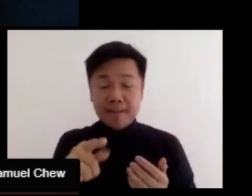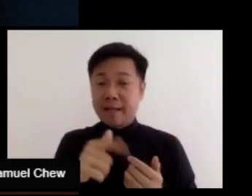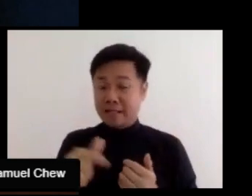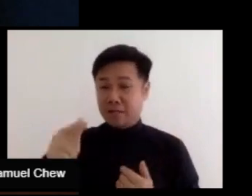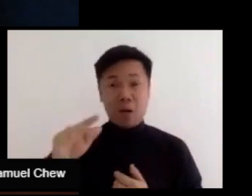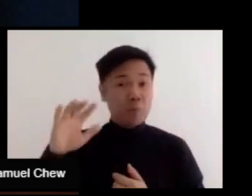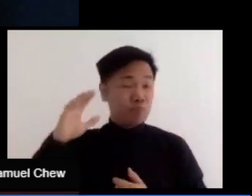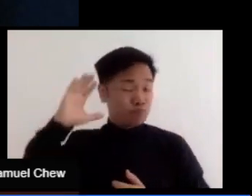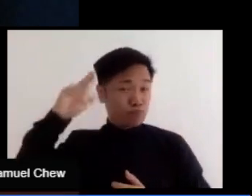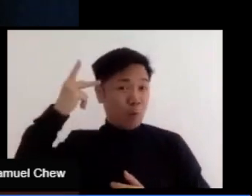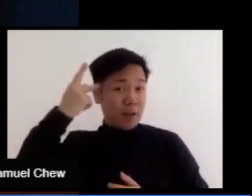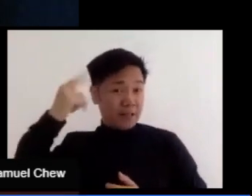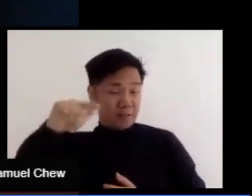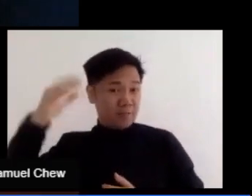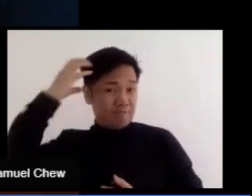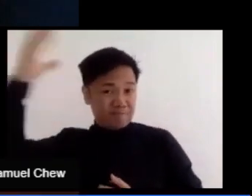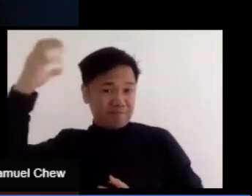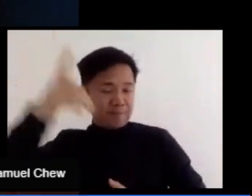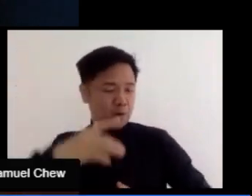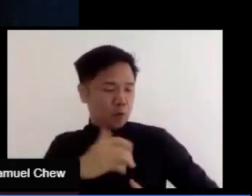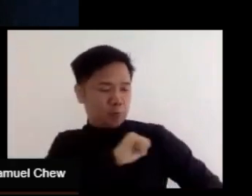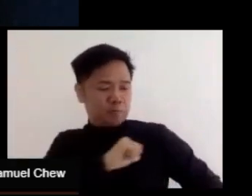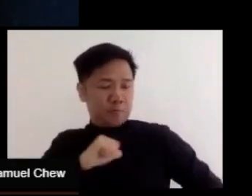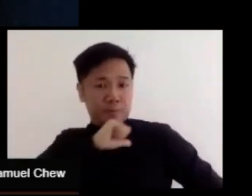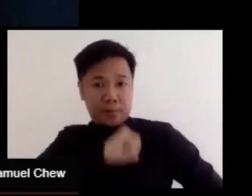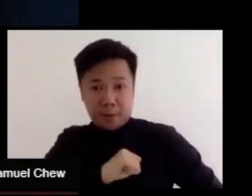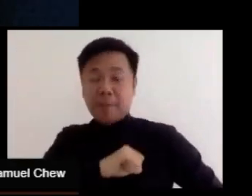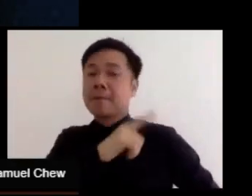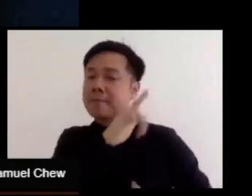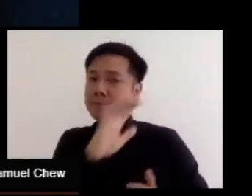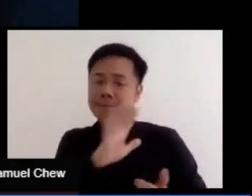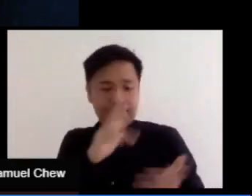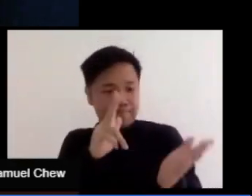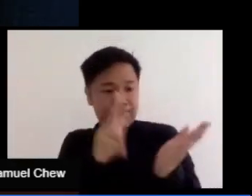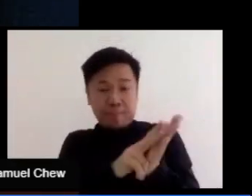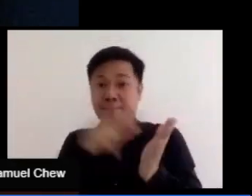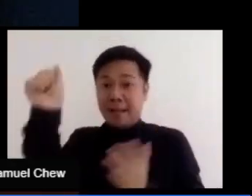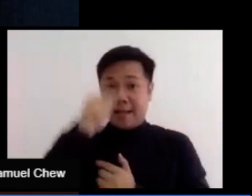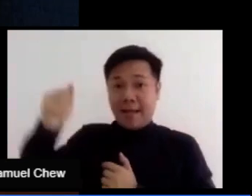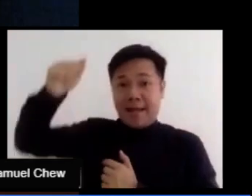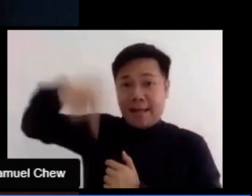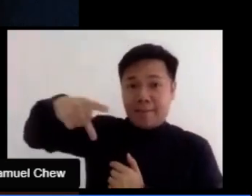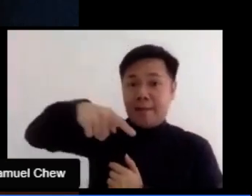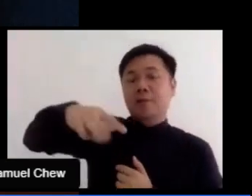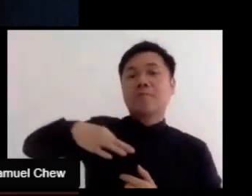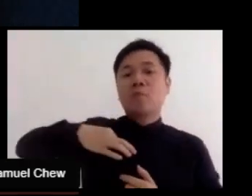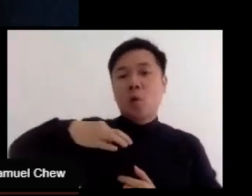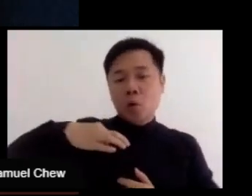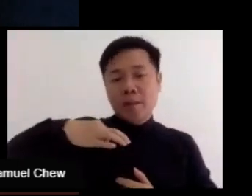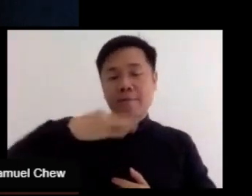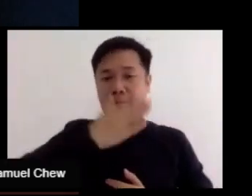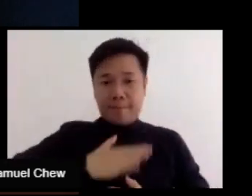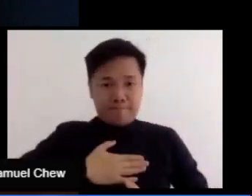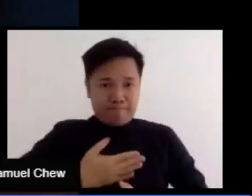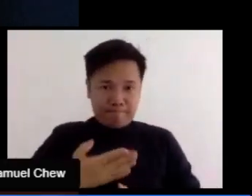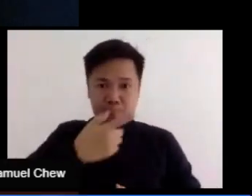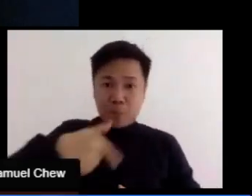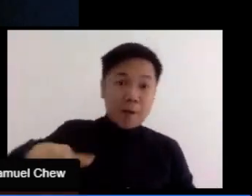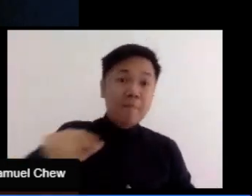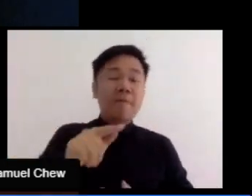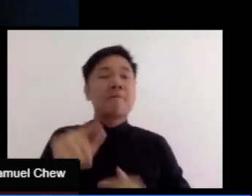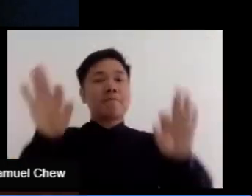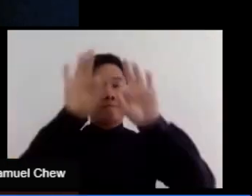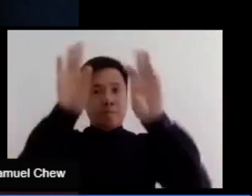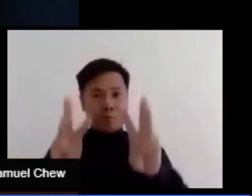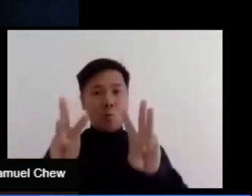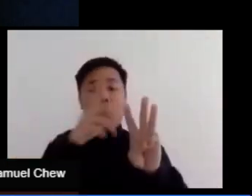commitment to promote population and development by endorsing the Asia-Pacific Voluntary Indicator Framework for monitoring progress towards the